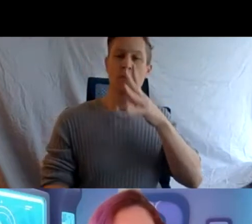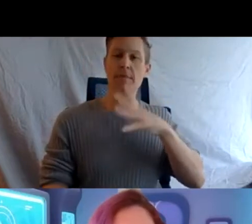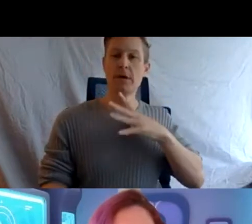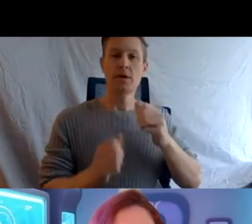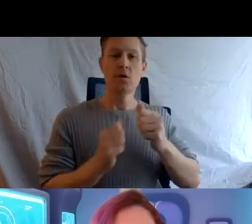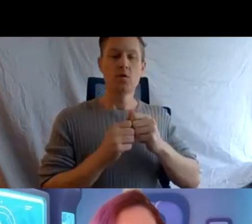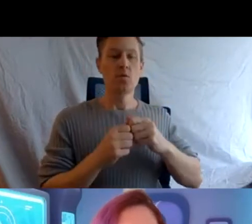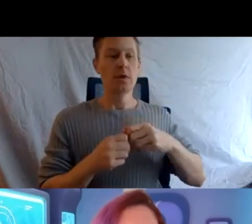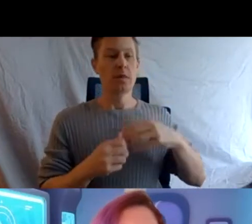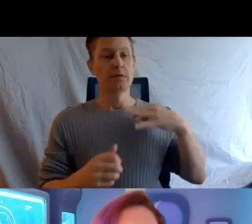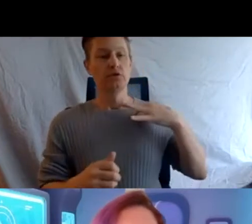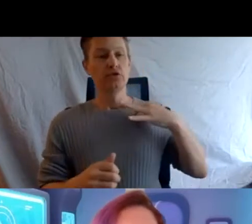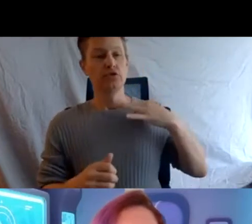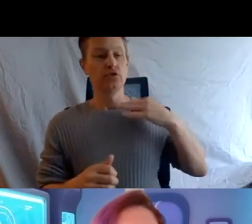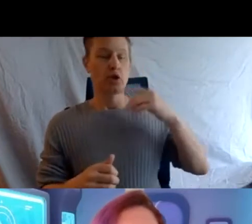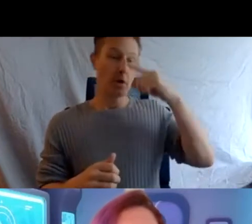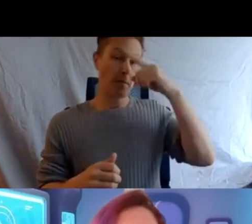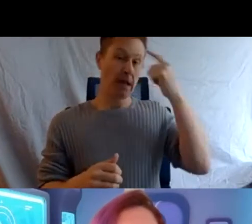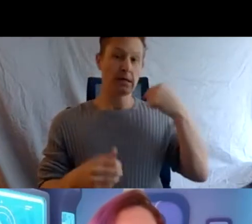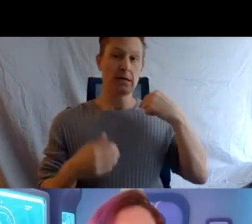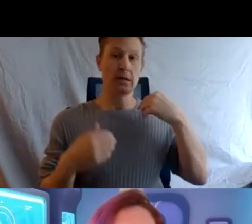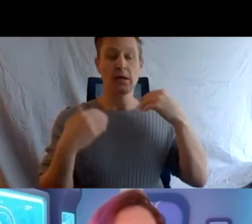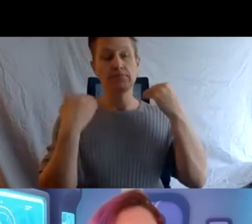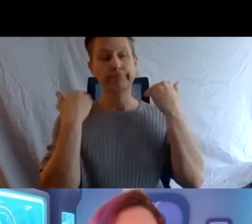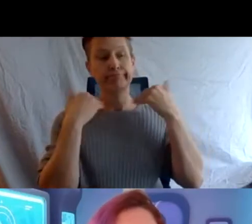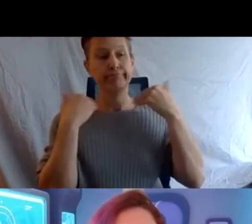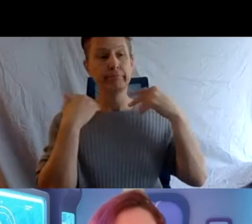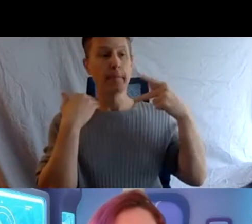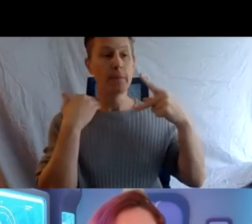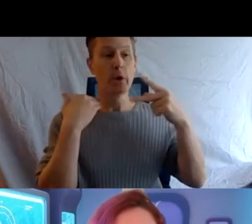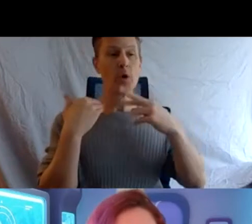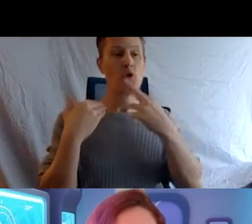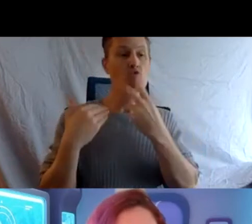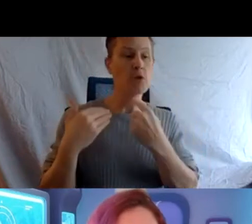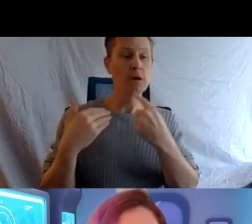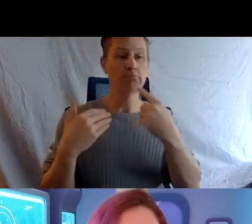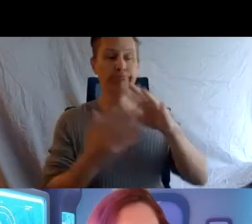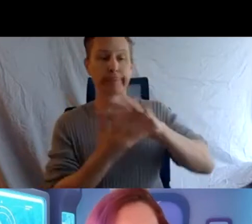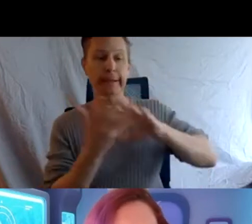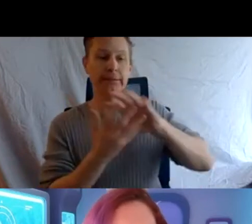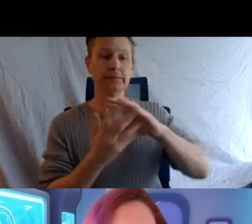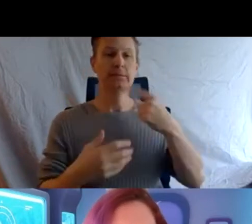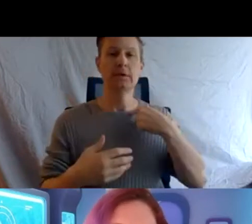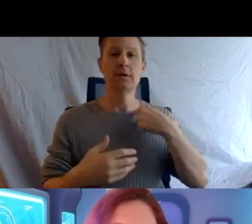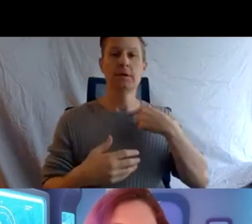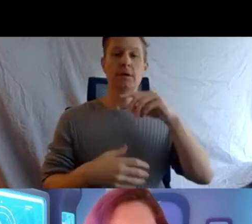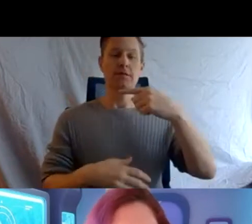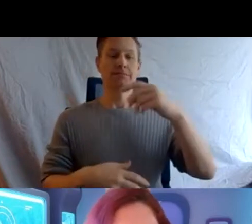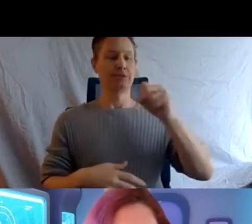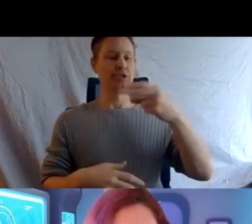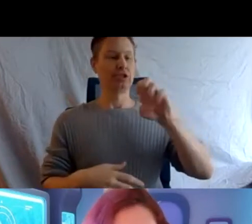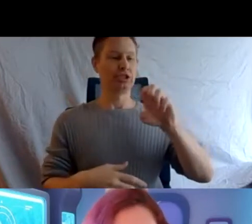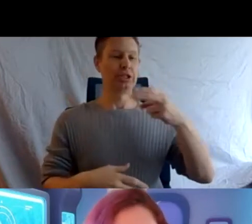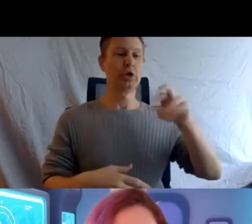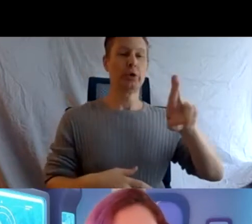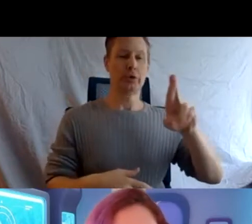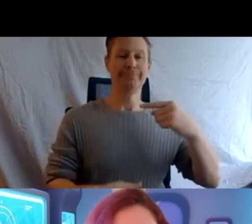wearing a black t-shirt. I have shoulder length purple and red hair, and I go by the pronoun she, her.